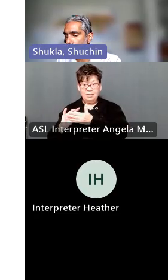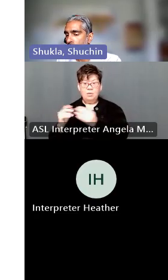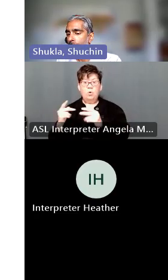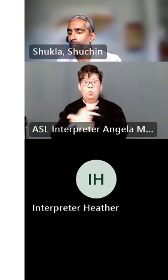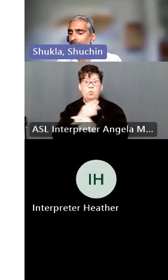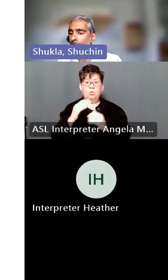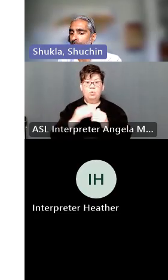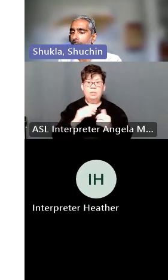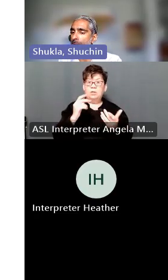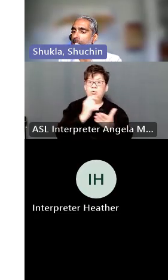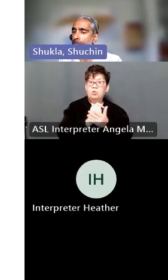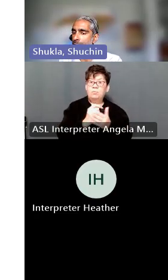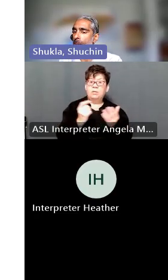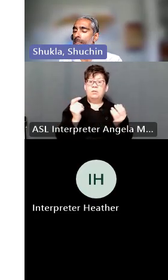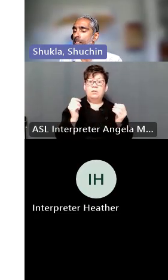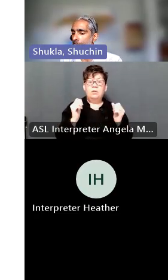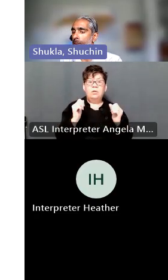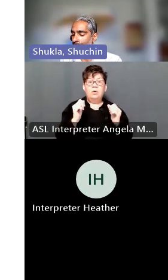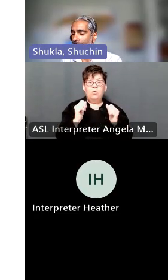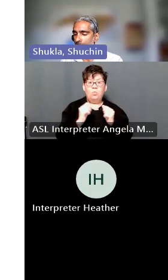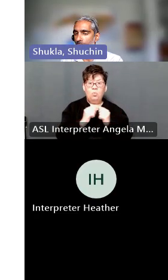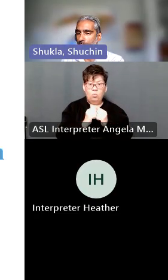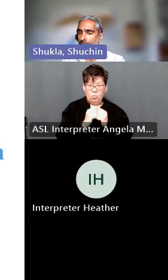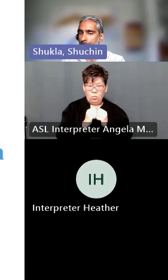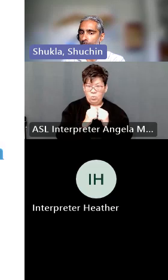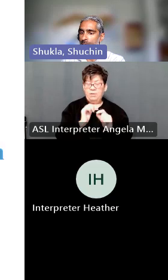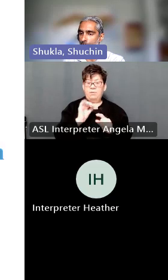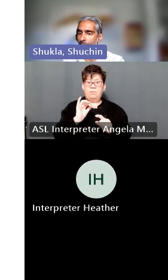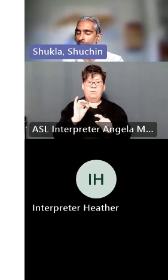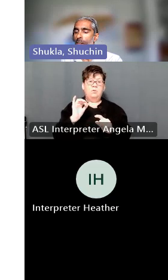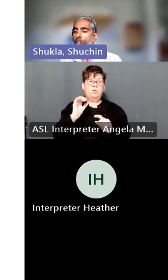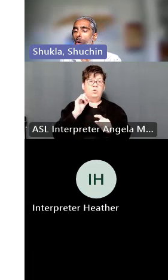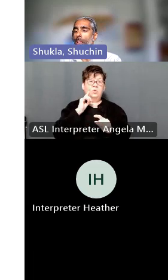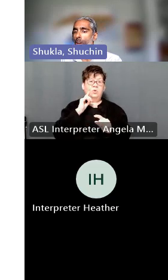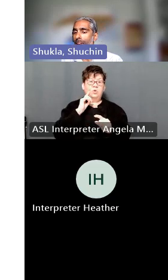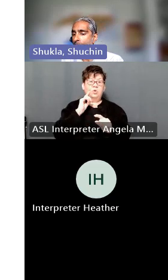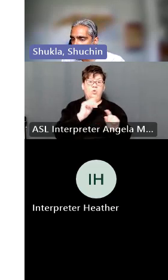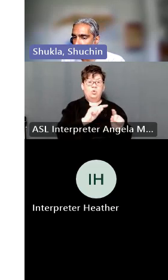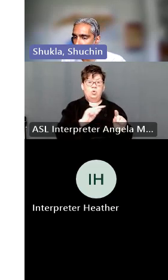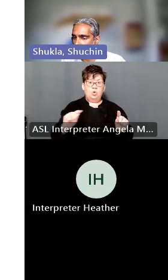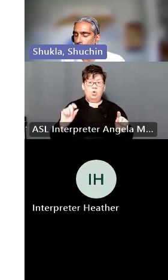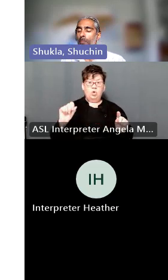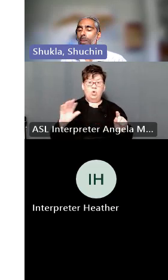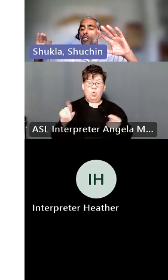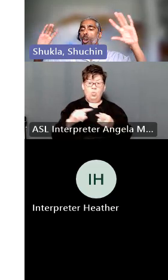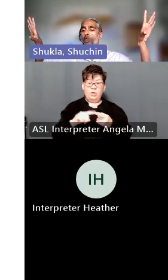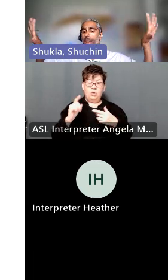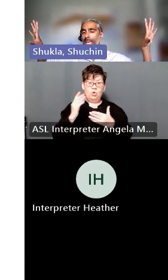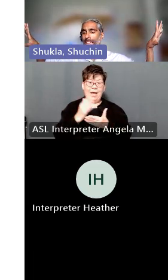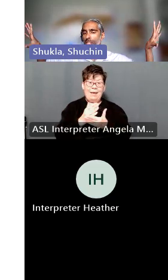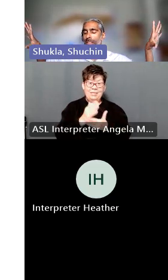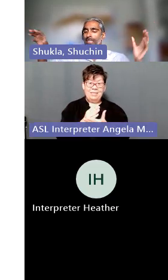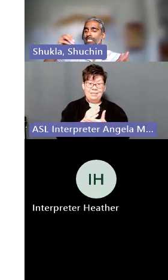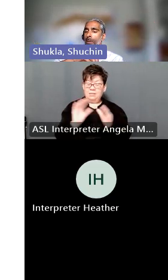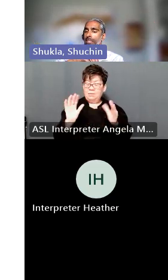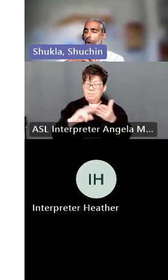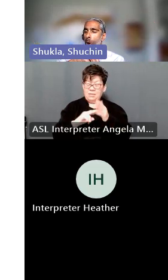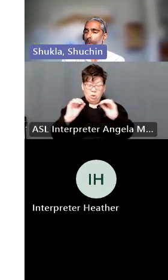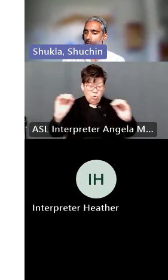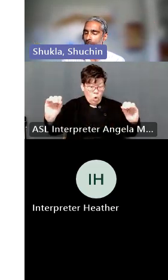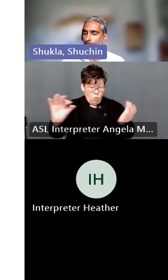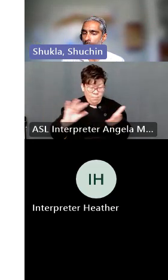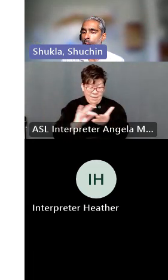all. And that's because abstinence-based treatment is a little bit like naltrexone in this previous graph. When you're in abstinence-based treatment, meaning no medication